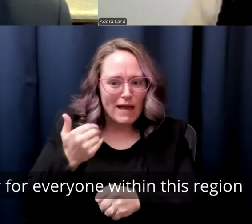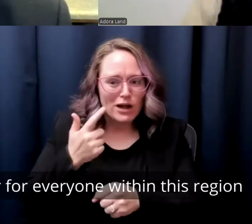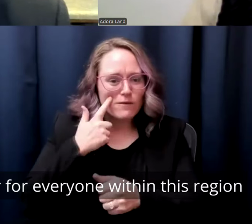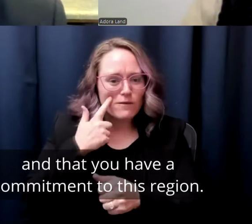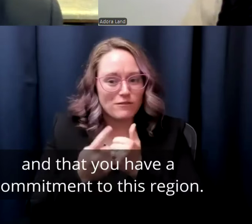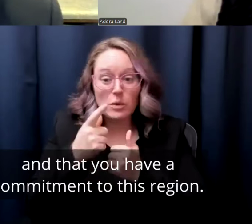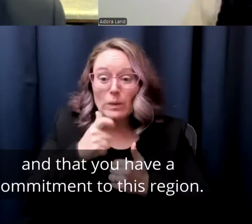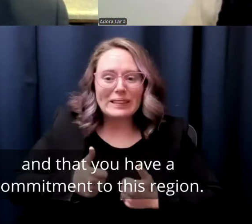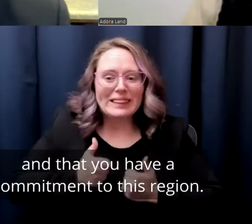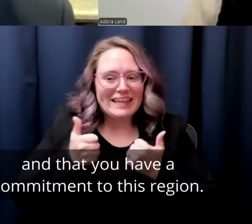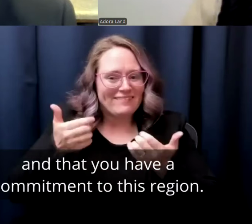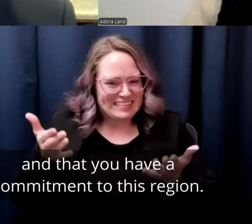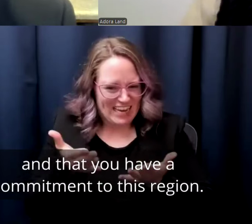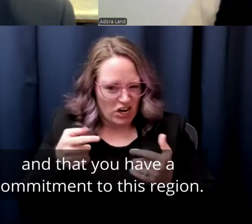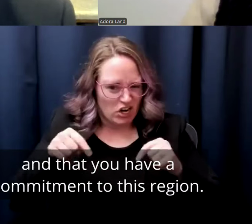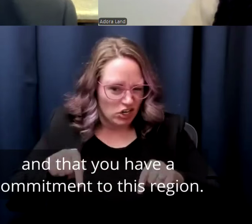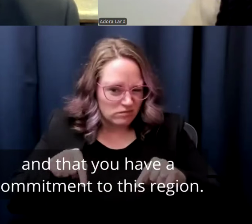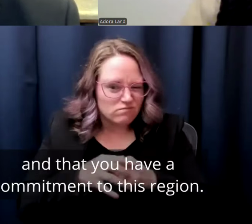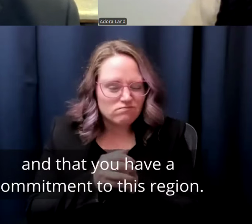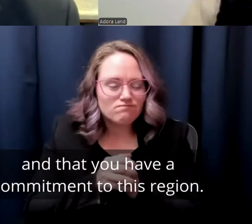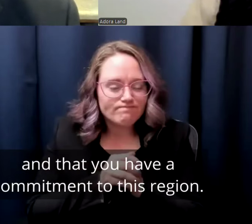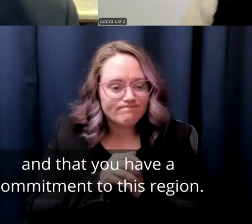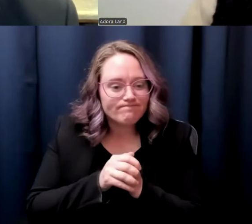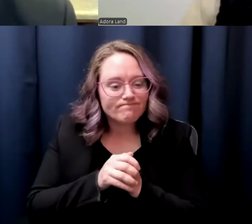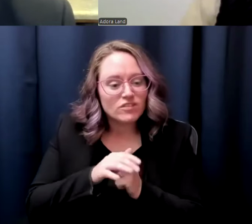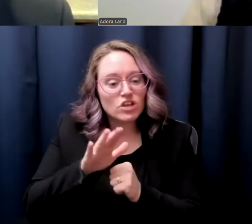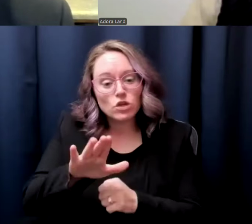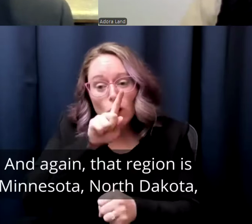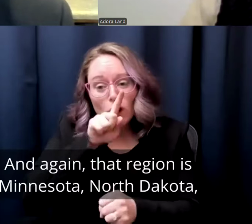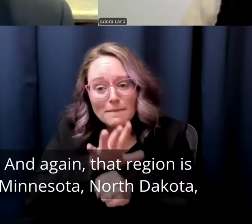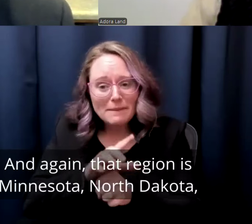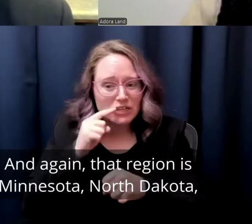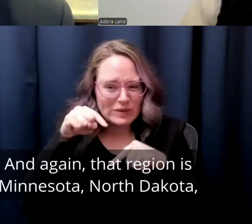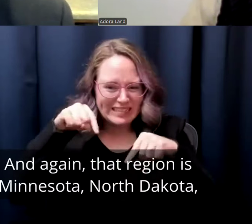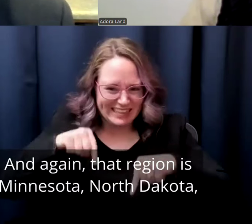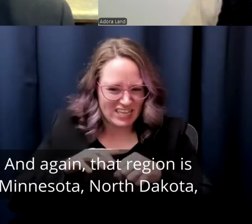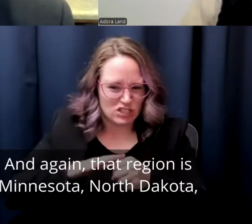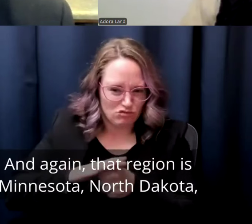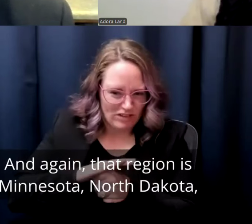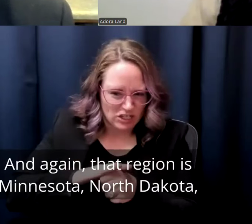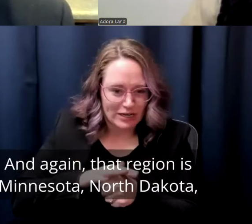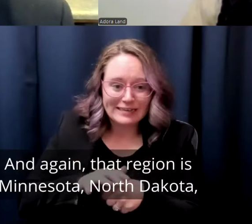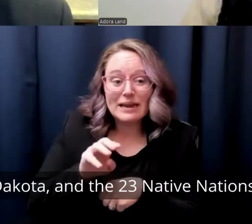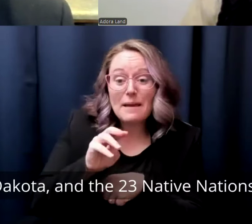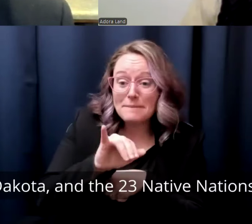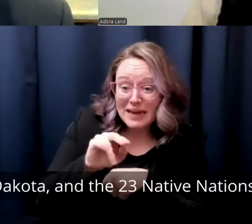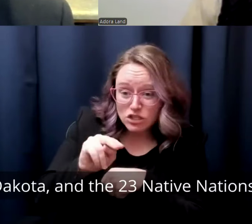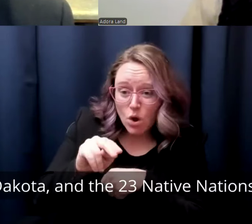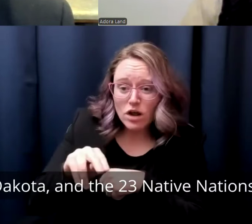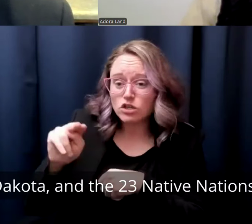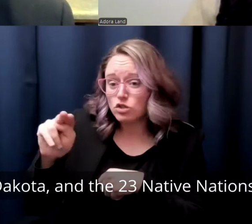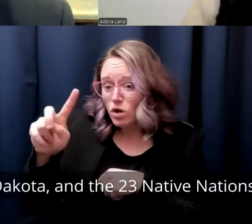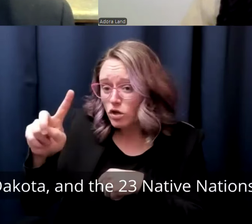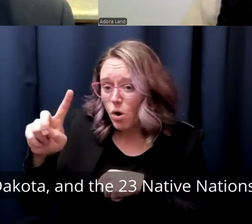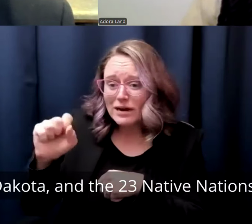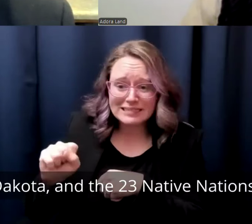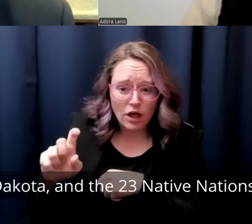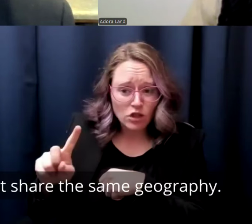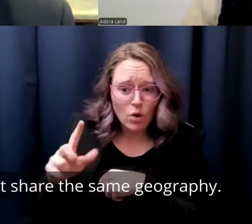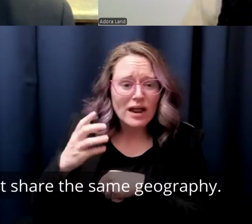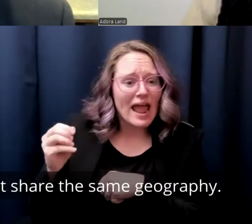this region, and that you have a commitment to this region. And again, that region is Minnesota, North Dakota, South Dakota, and the 23